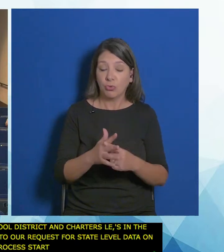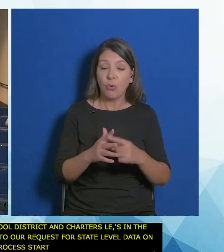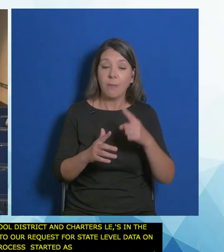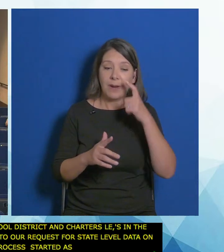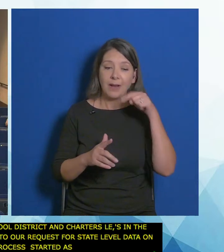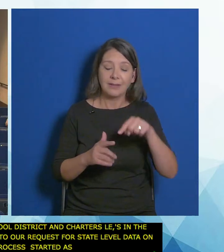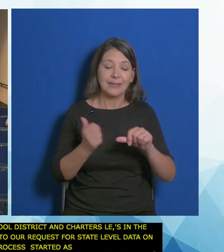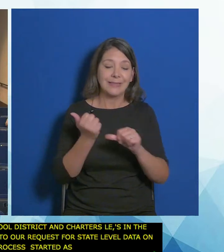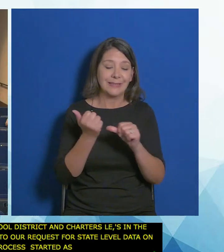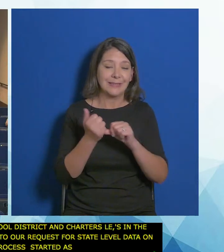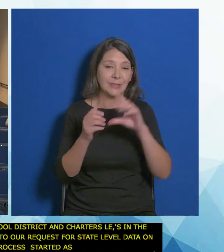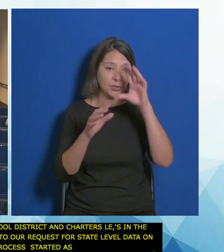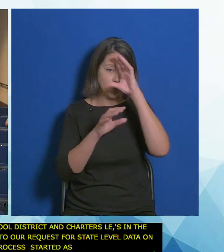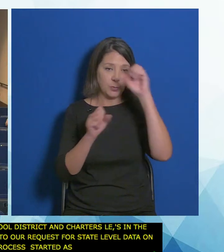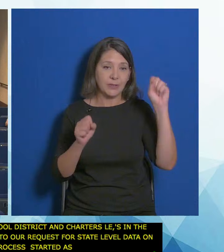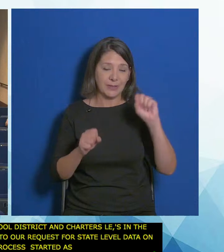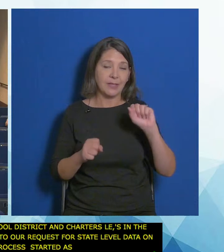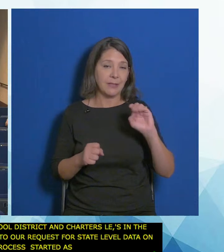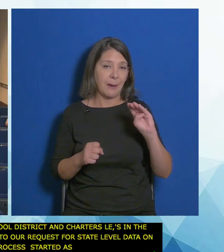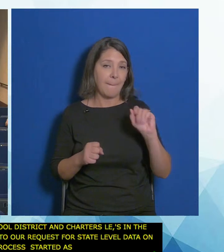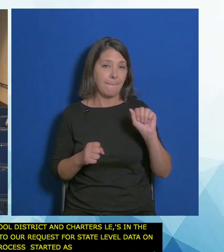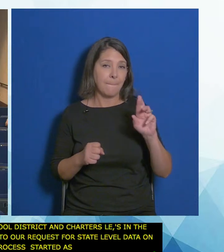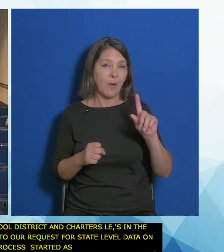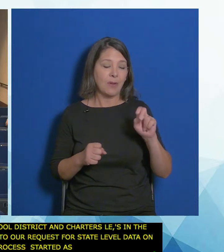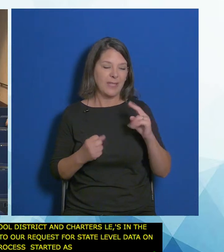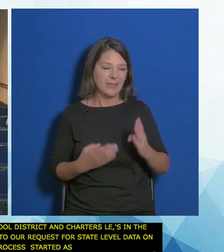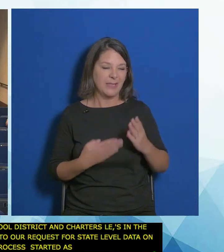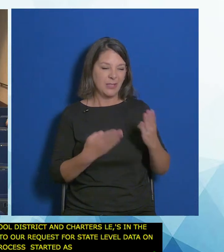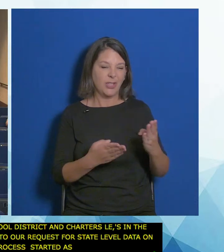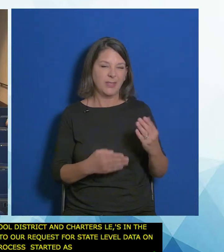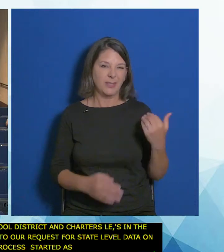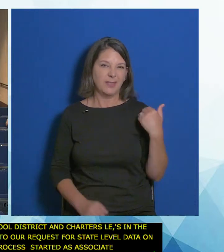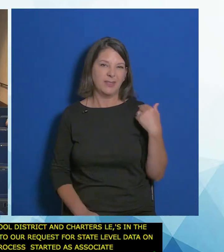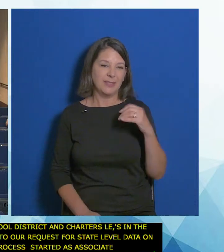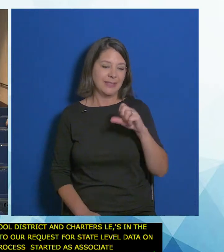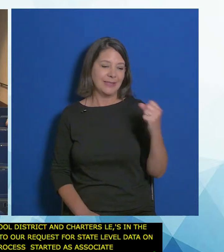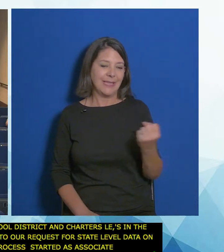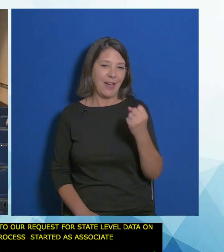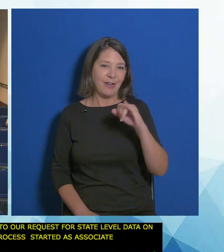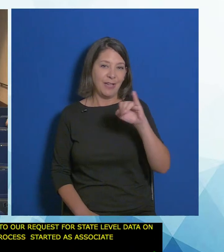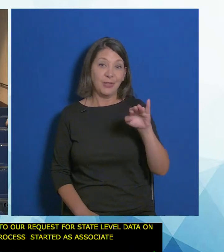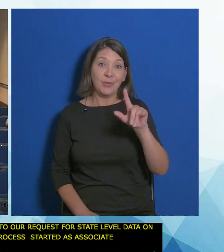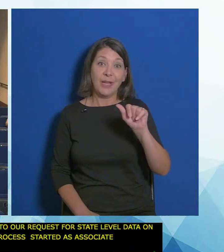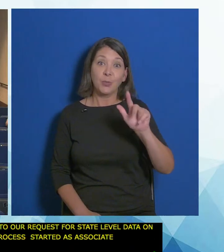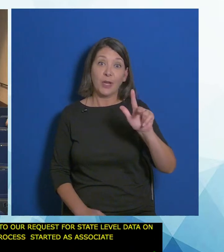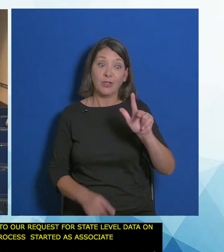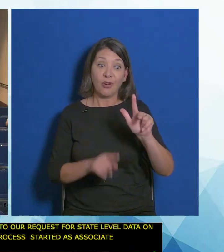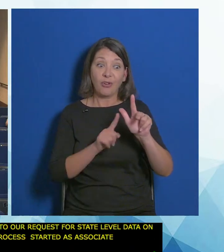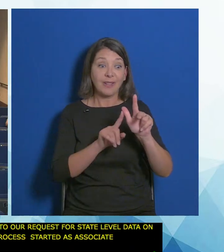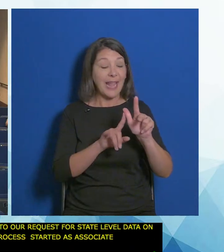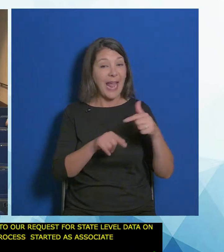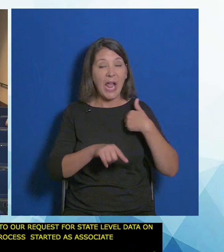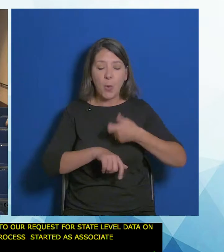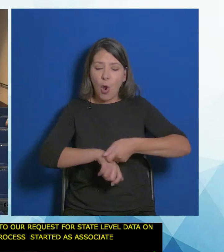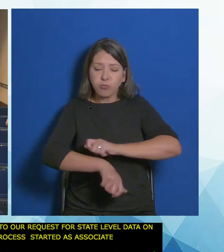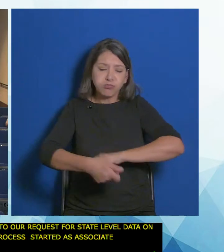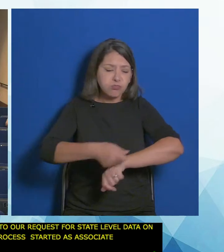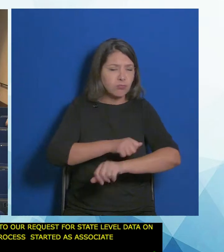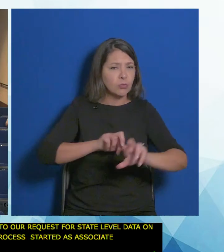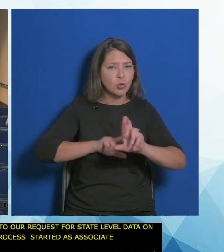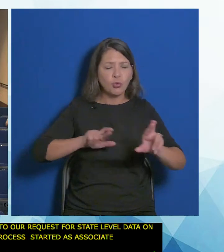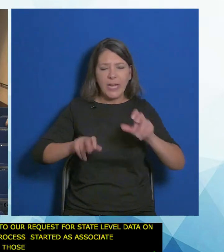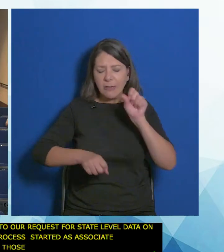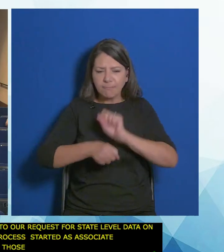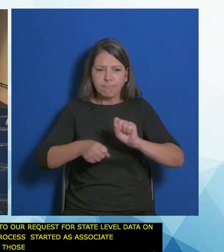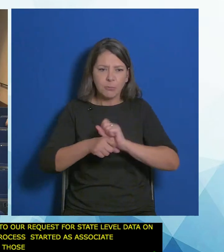Superintendent Martin suggested, on Saturday, July 23rd. We started really working with those schools to get information out.